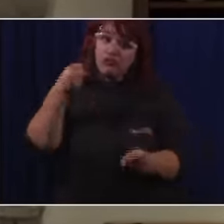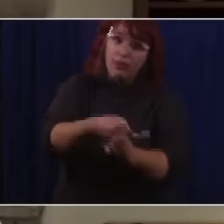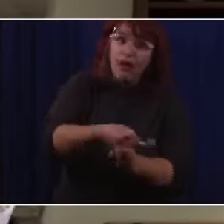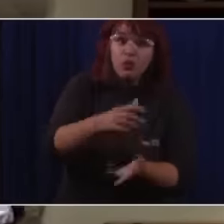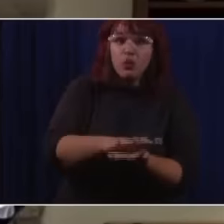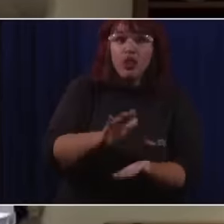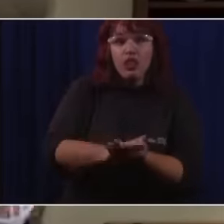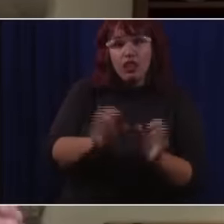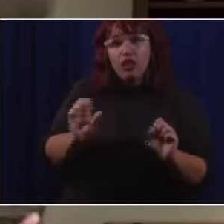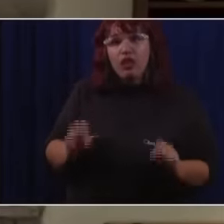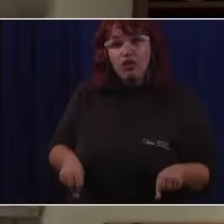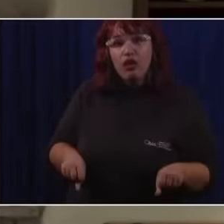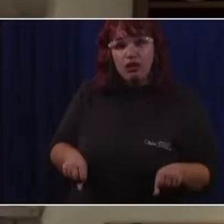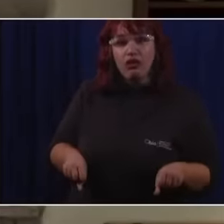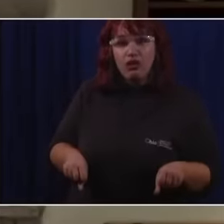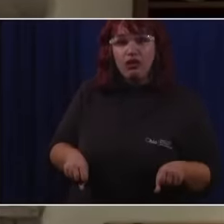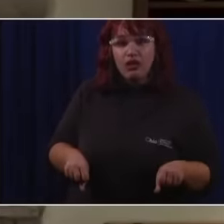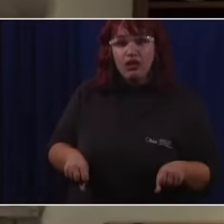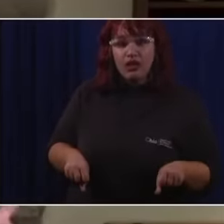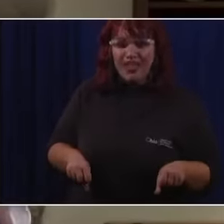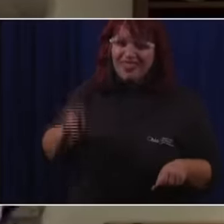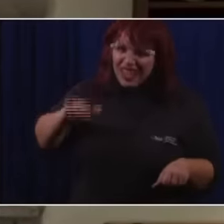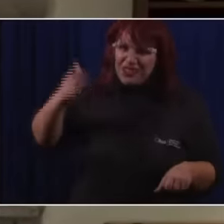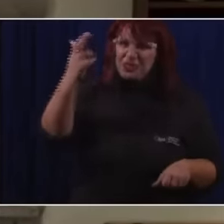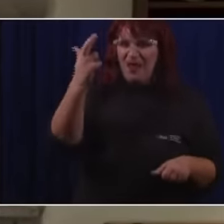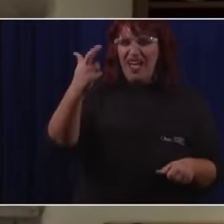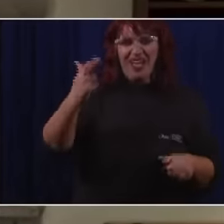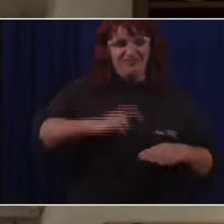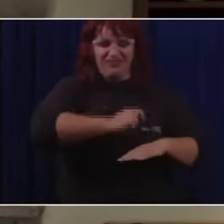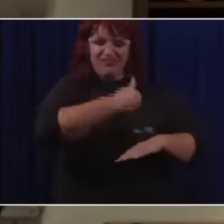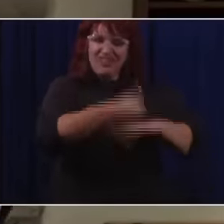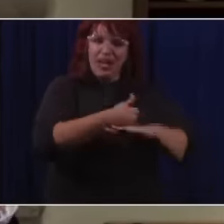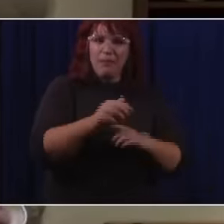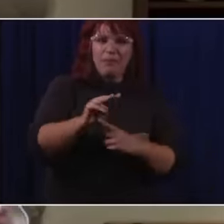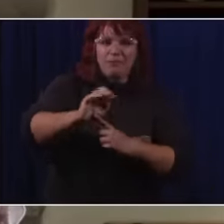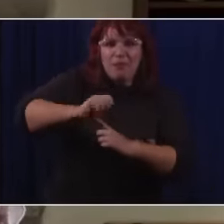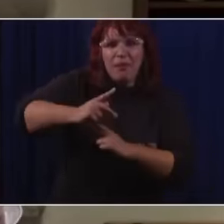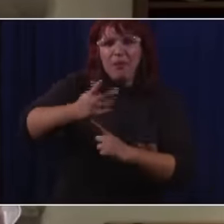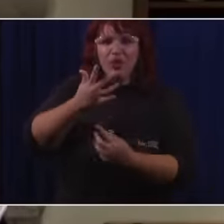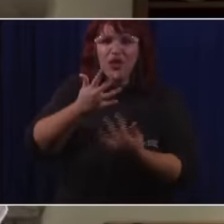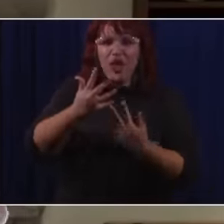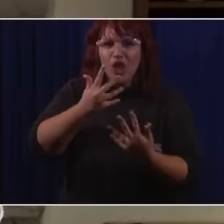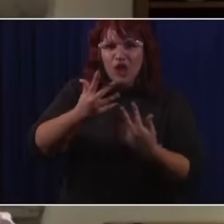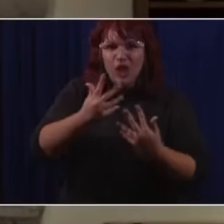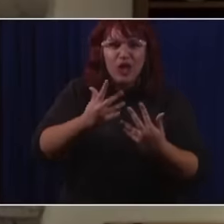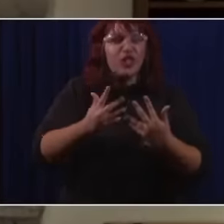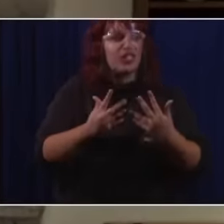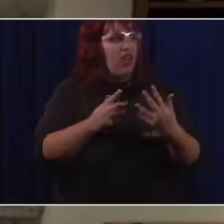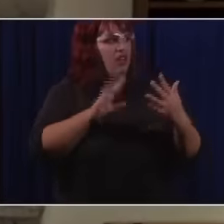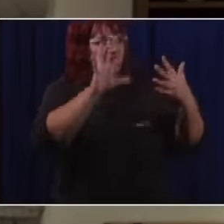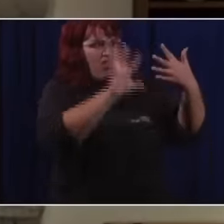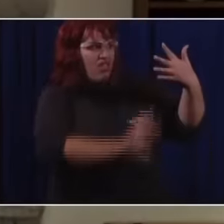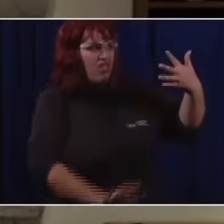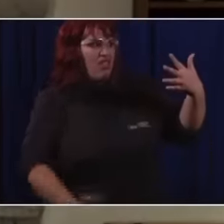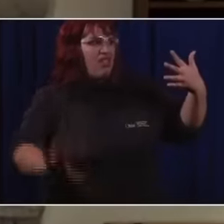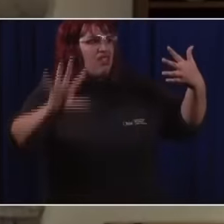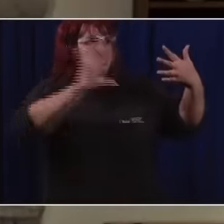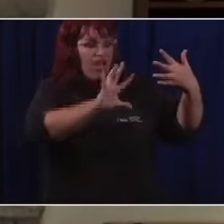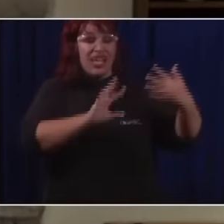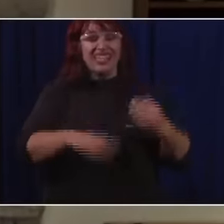the color code, one of the reasons we list the counties, and so you can look and see how many cases are in your